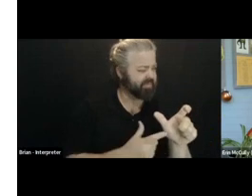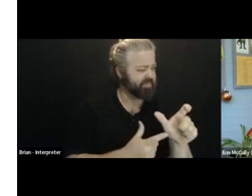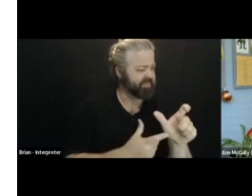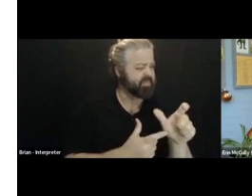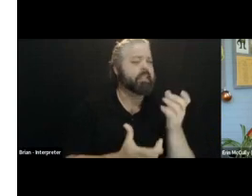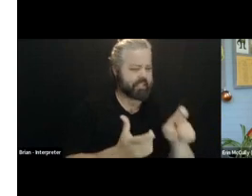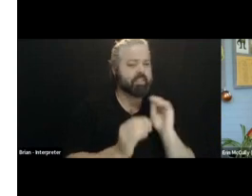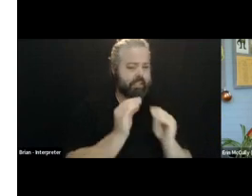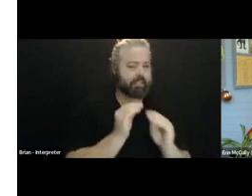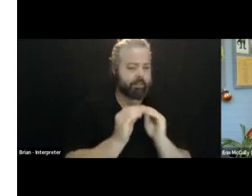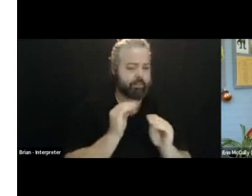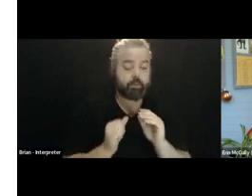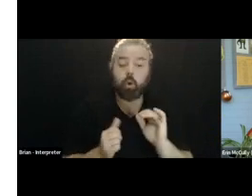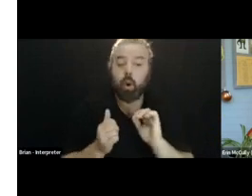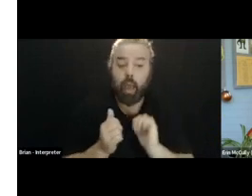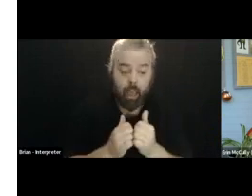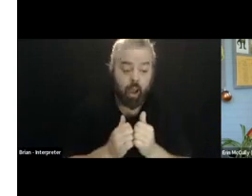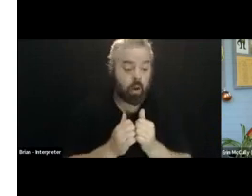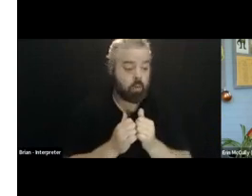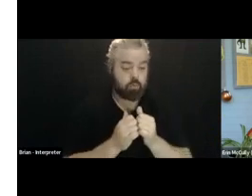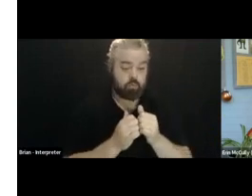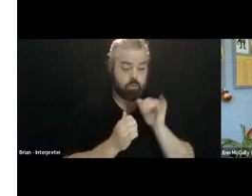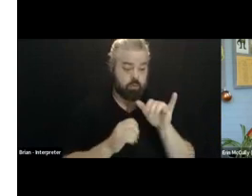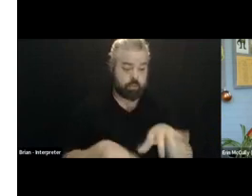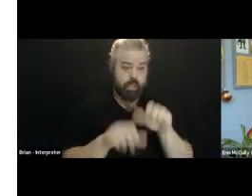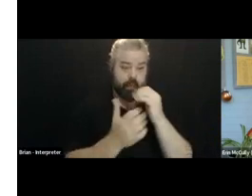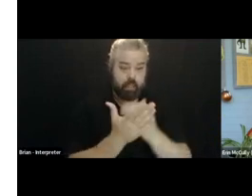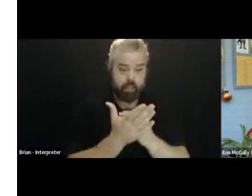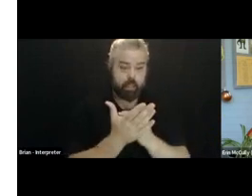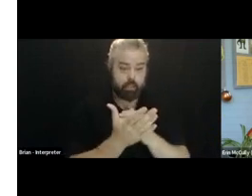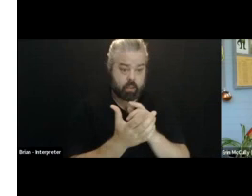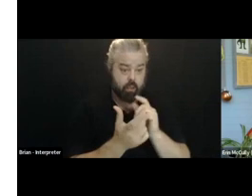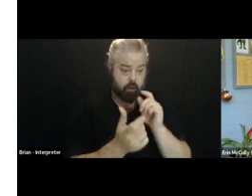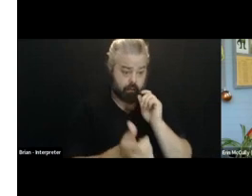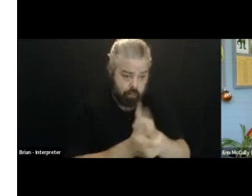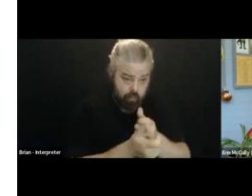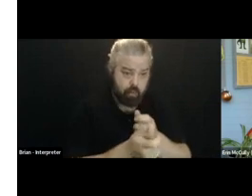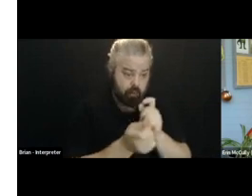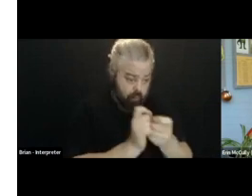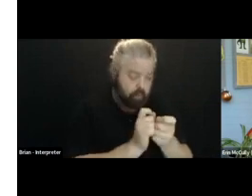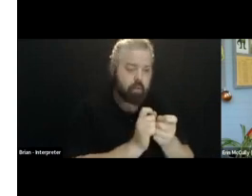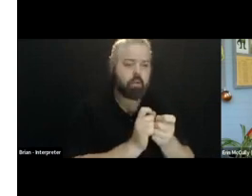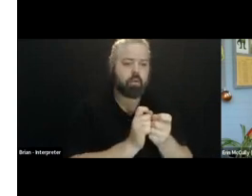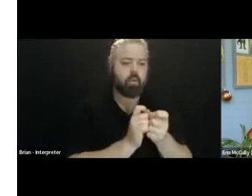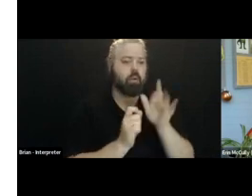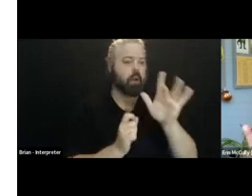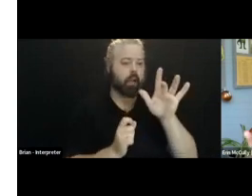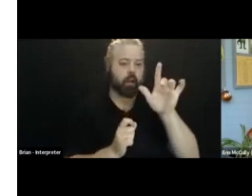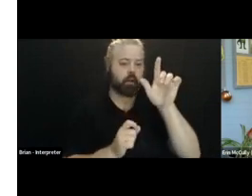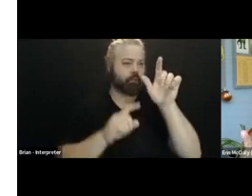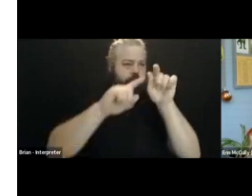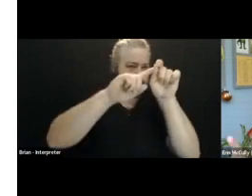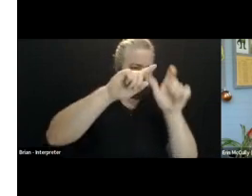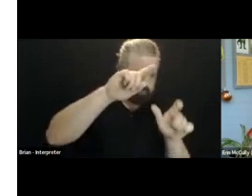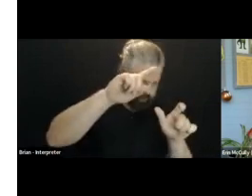update a list, to make it accessible, it's so easy. You just highlight your existing list and then choose the numbers or the